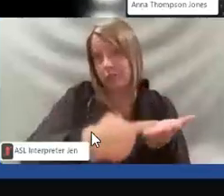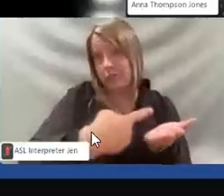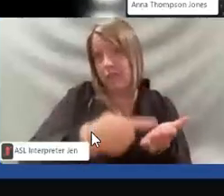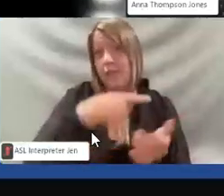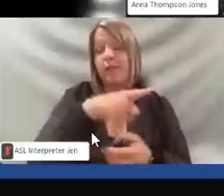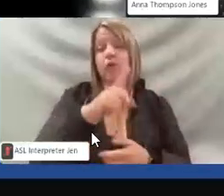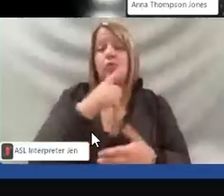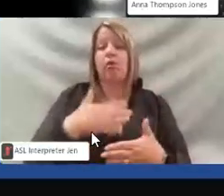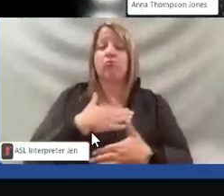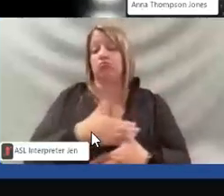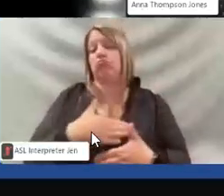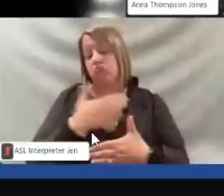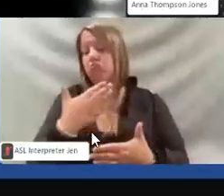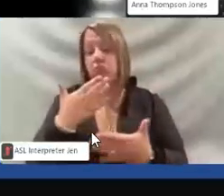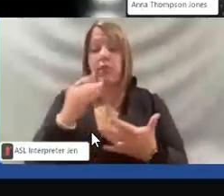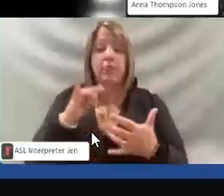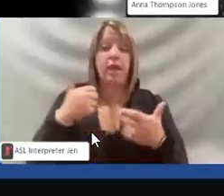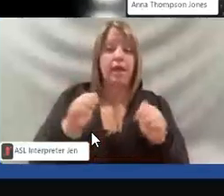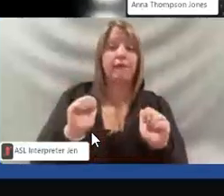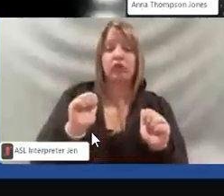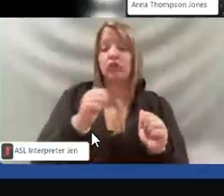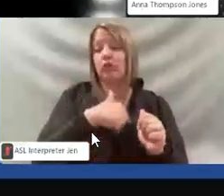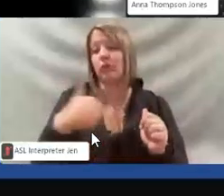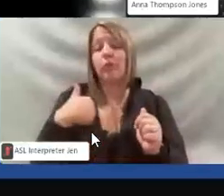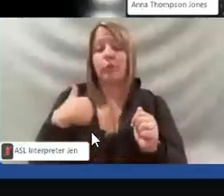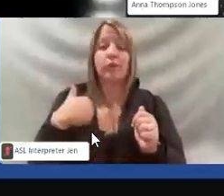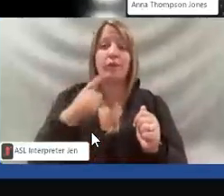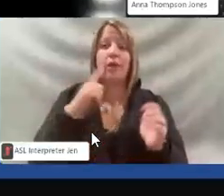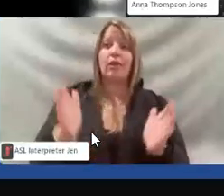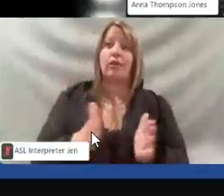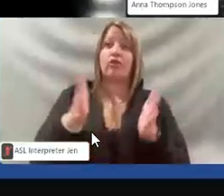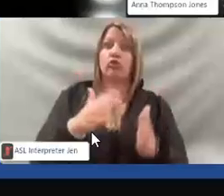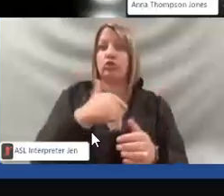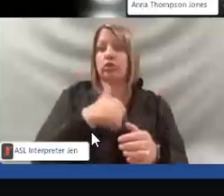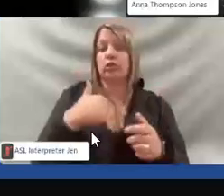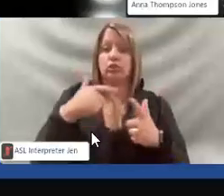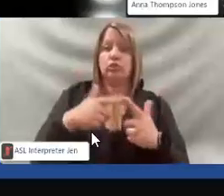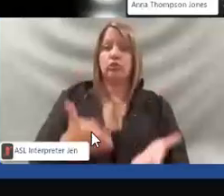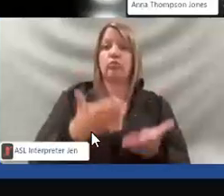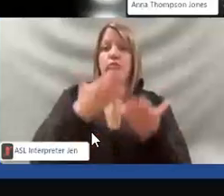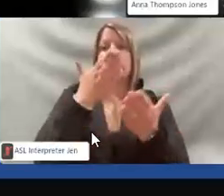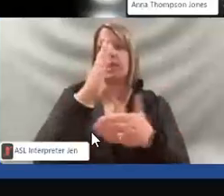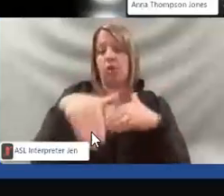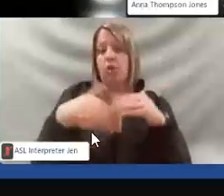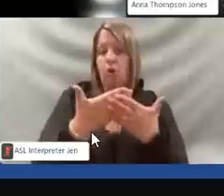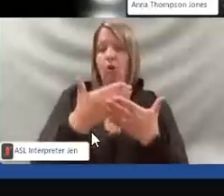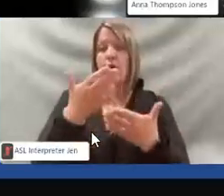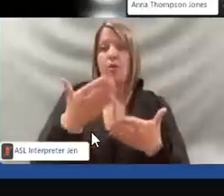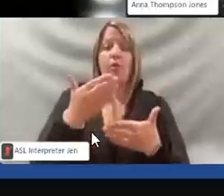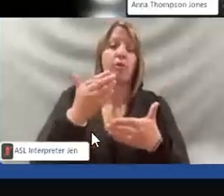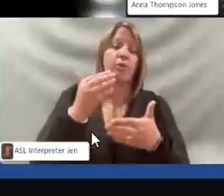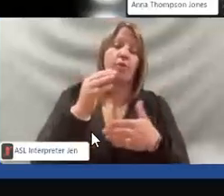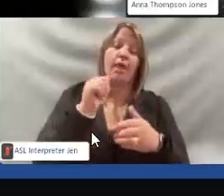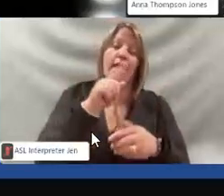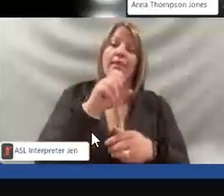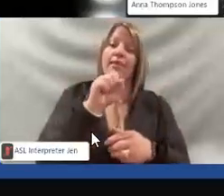were really, really pleased with the effort that we made. And they actually encouraged us to consider presenting about all the progress that we've made at the Silk